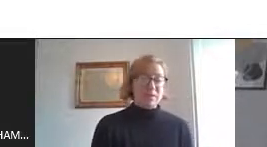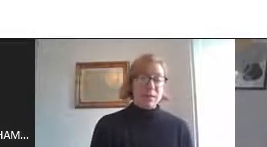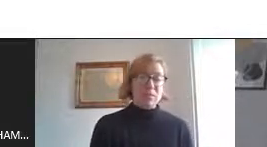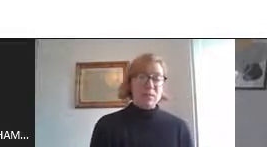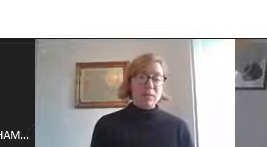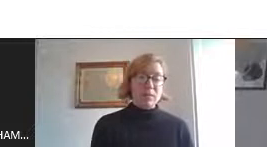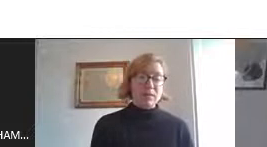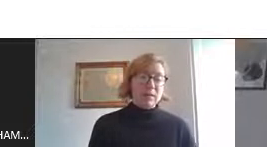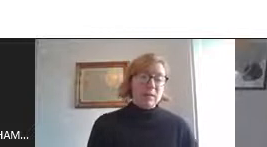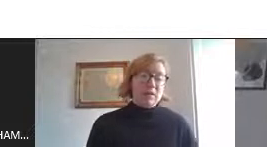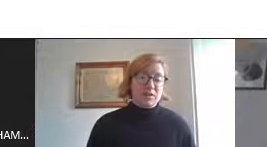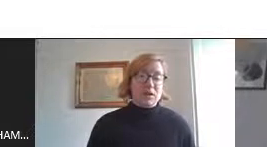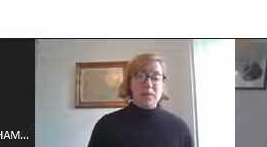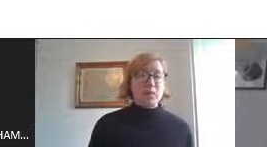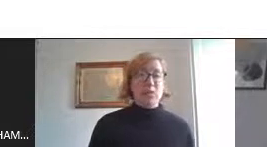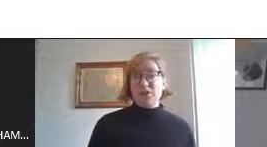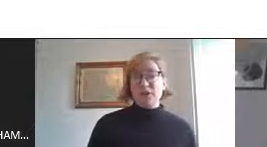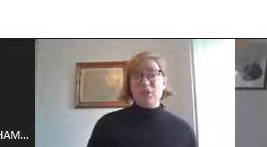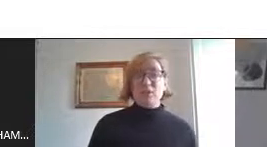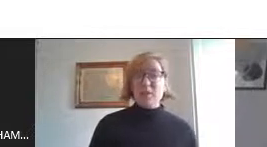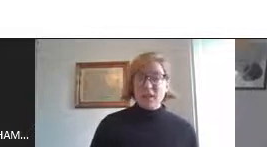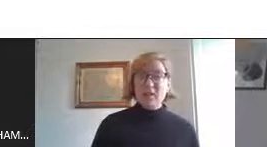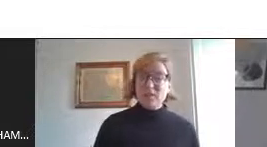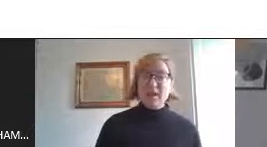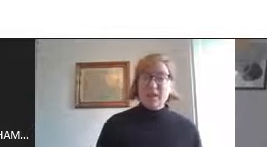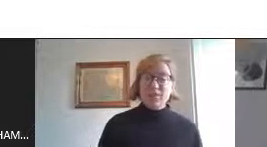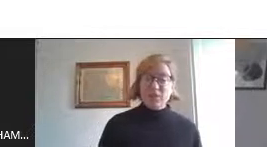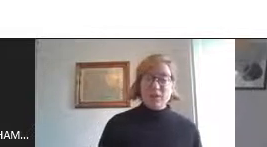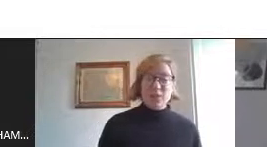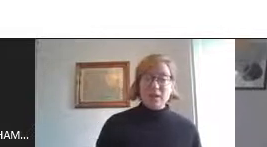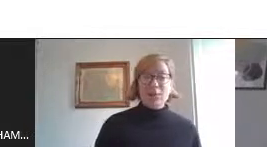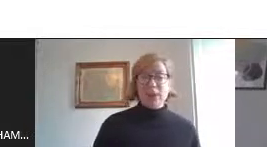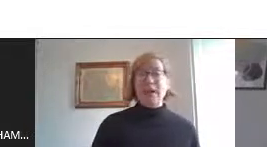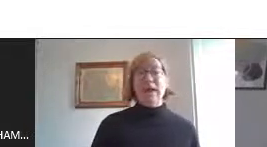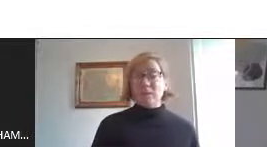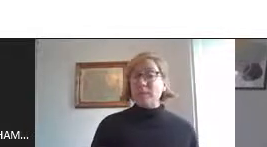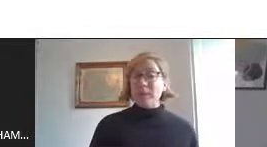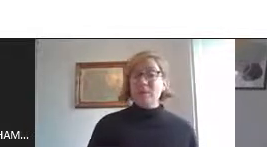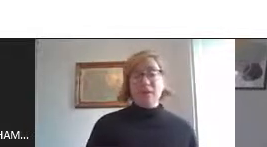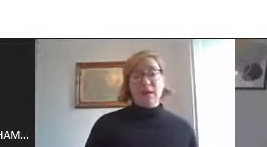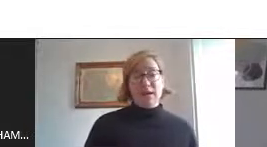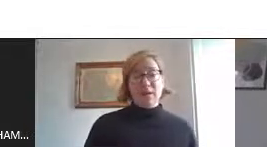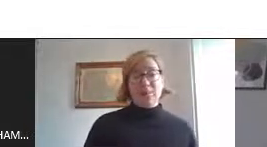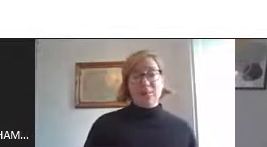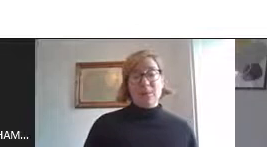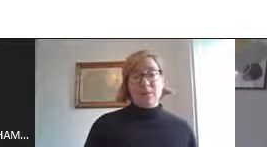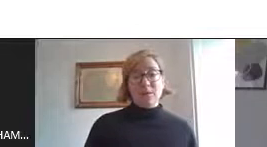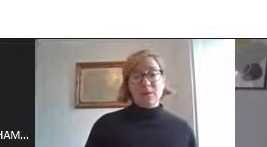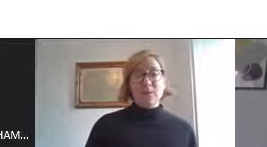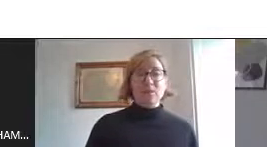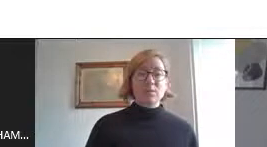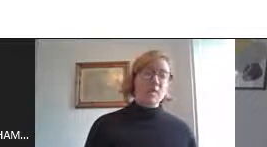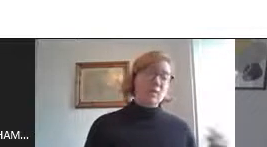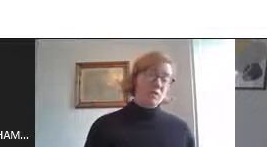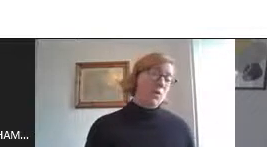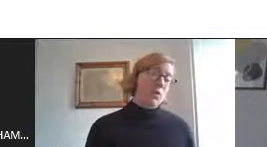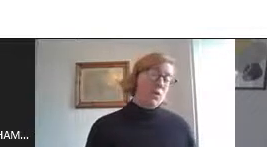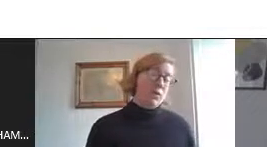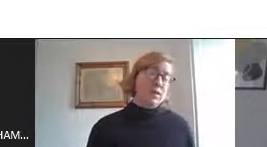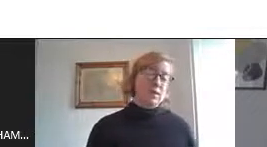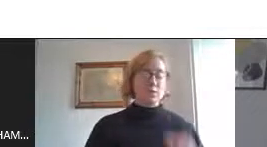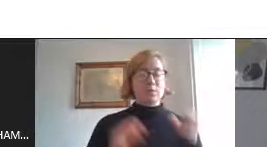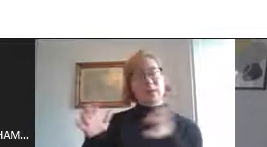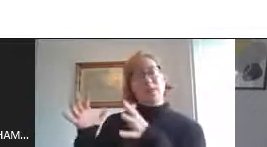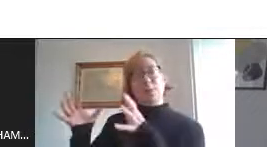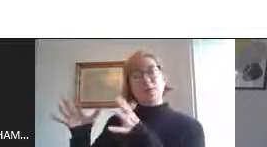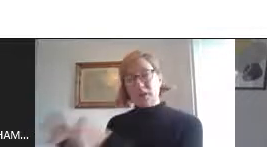that's developmentally appropriate, just kind of acknowledging with them, this is a really difficult thing and we're going to help you. So it's not something that's